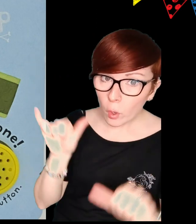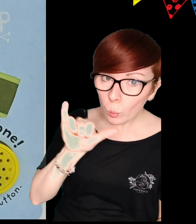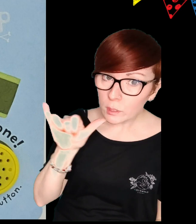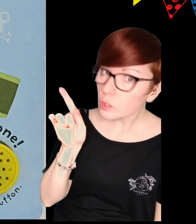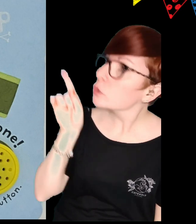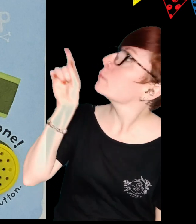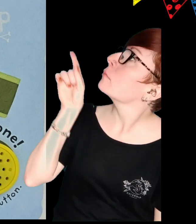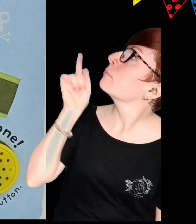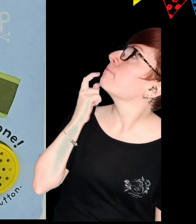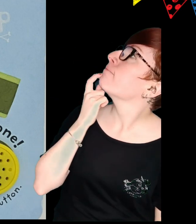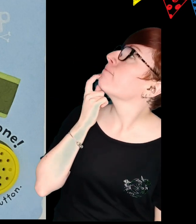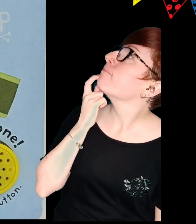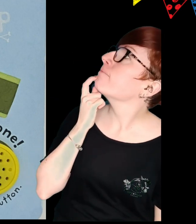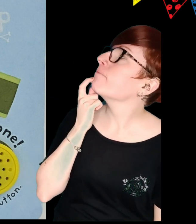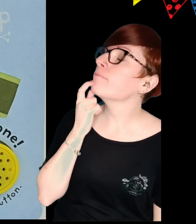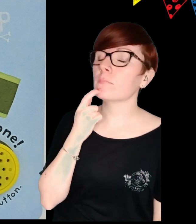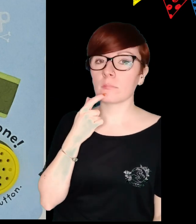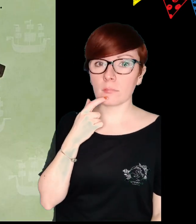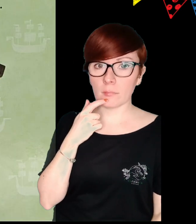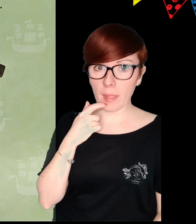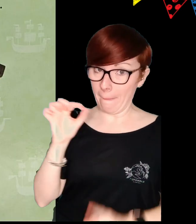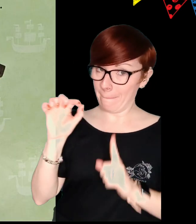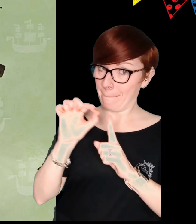Which is your favourite?